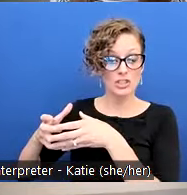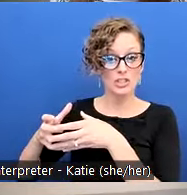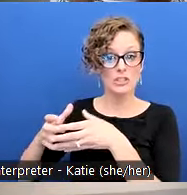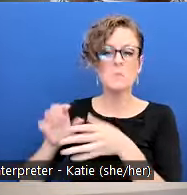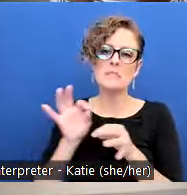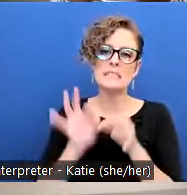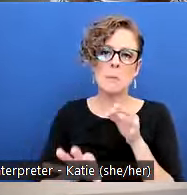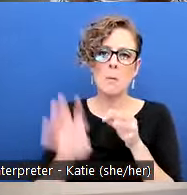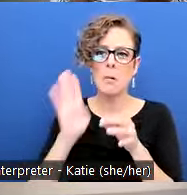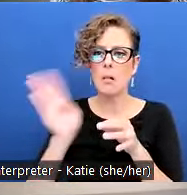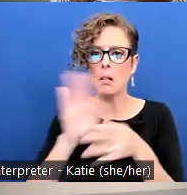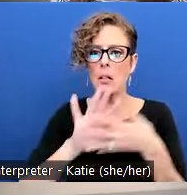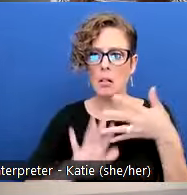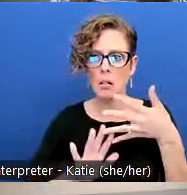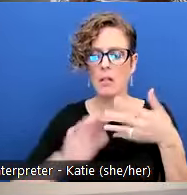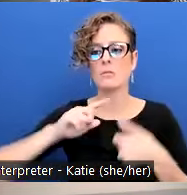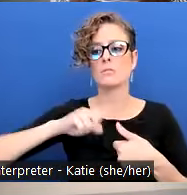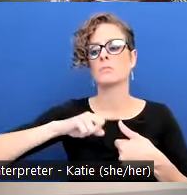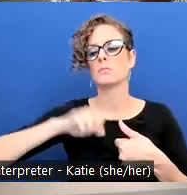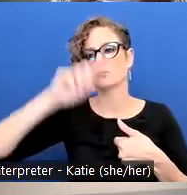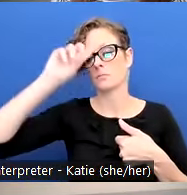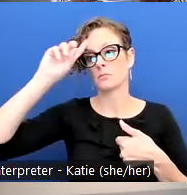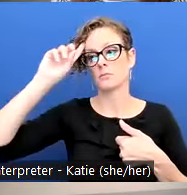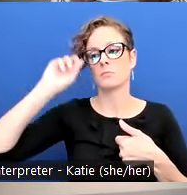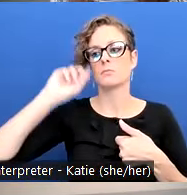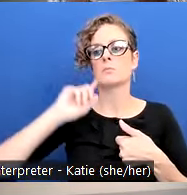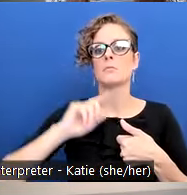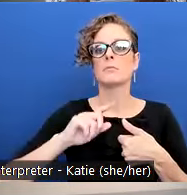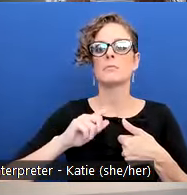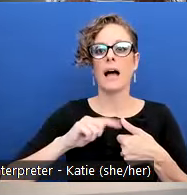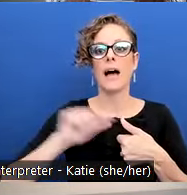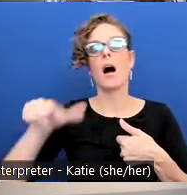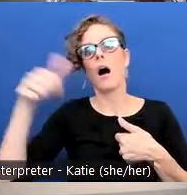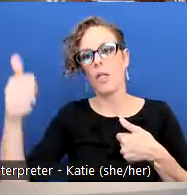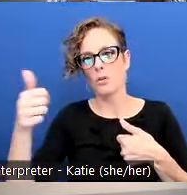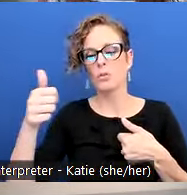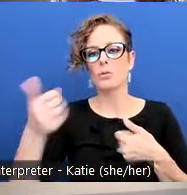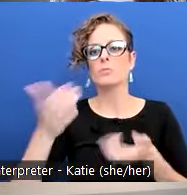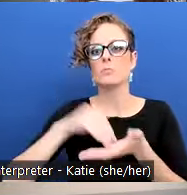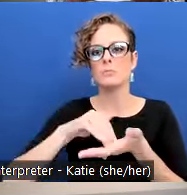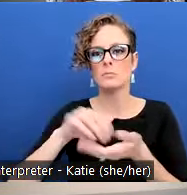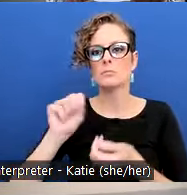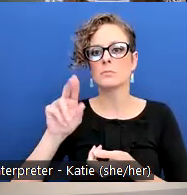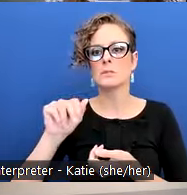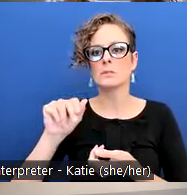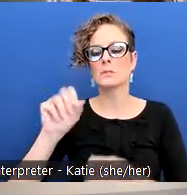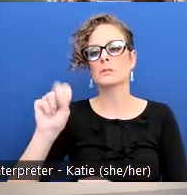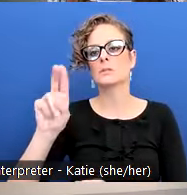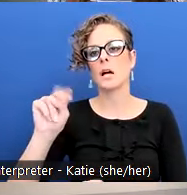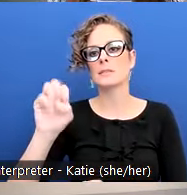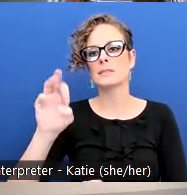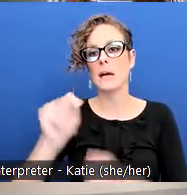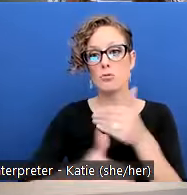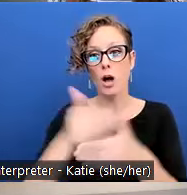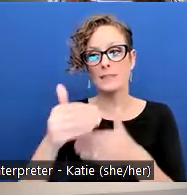simple and straightforward. They wanted to have another sunset process in 11 years,